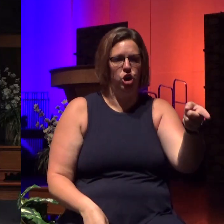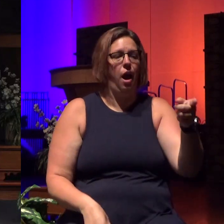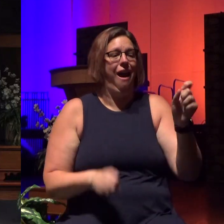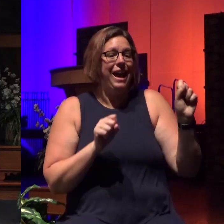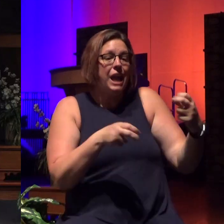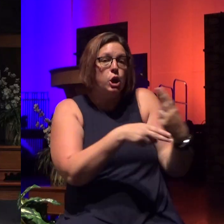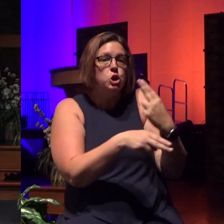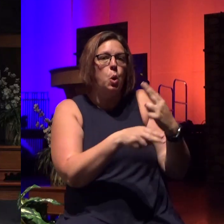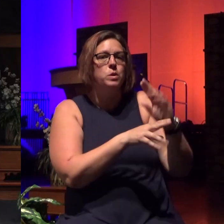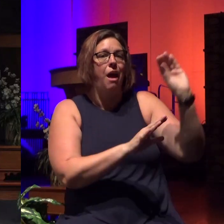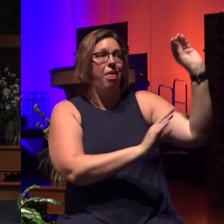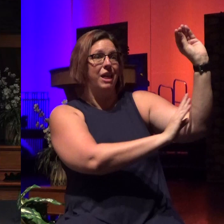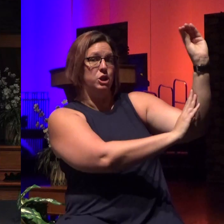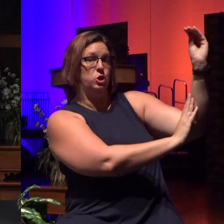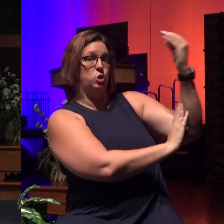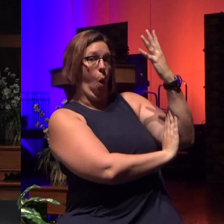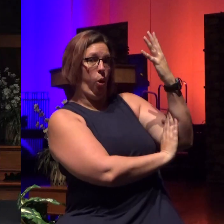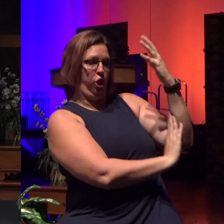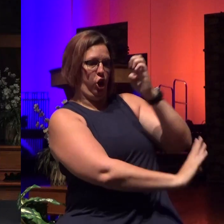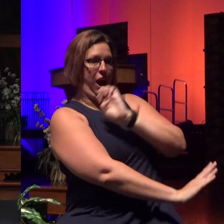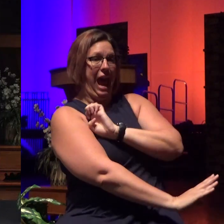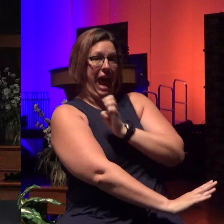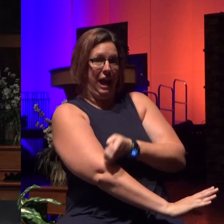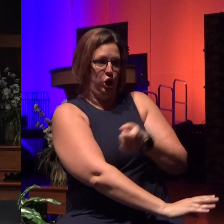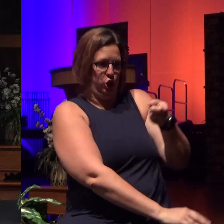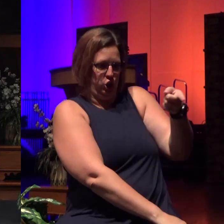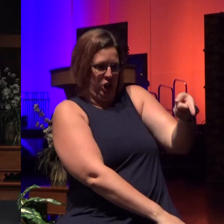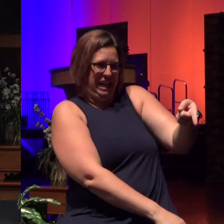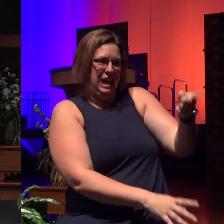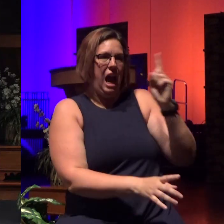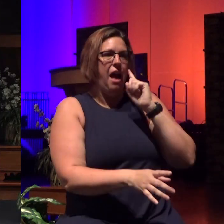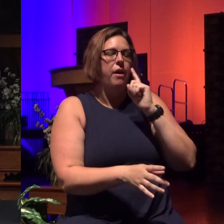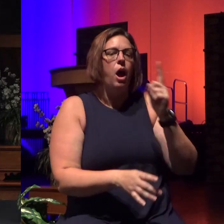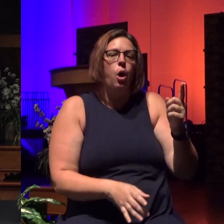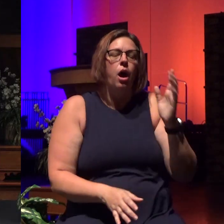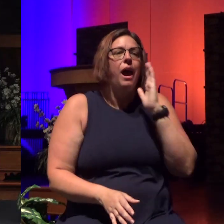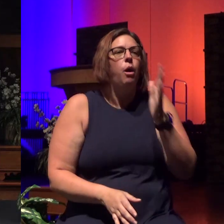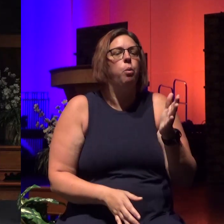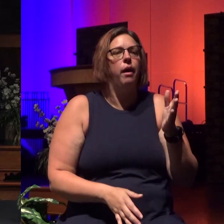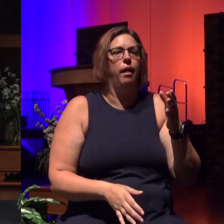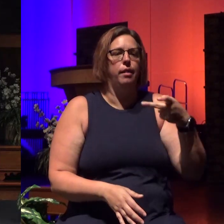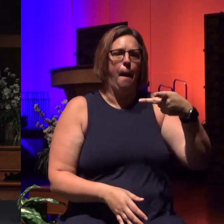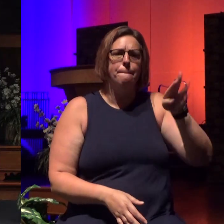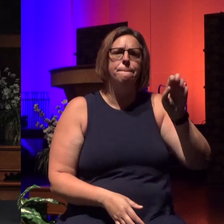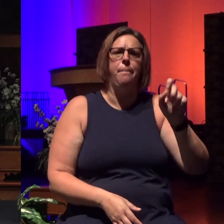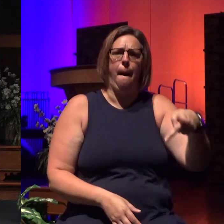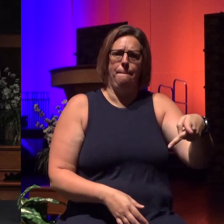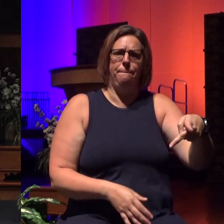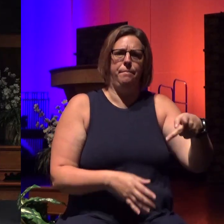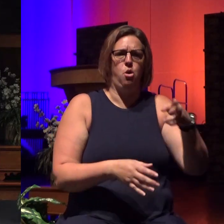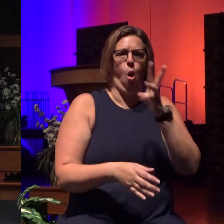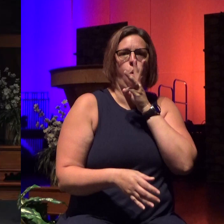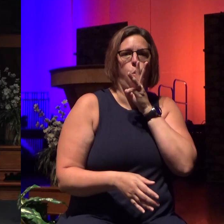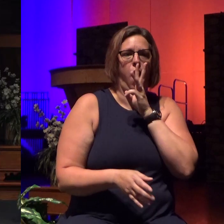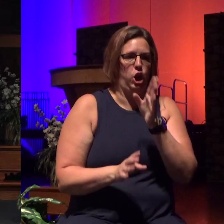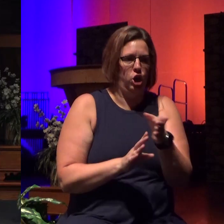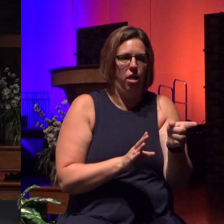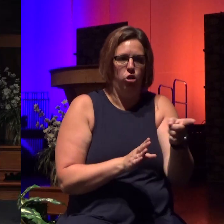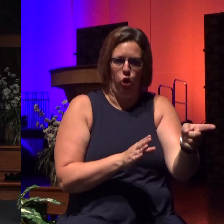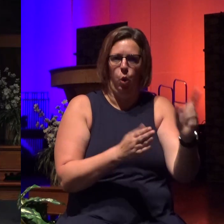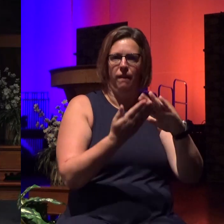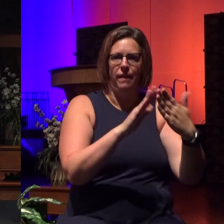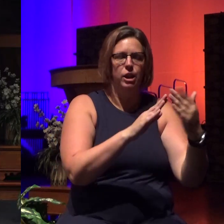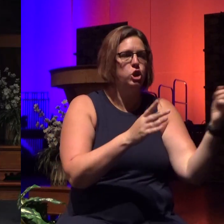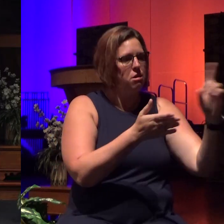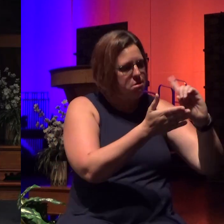use the solar energy to create a pump that would pump water into these villages. And he had all the drawings for it and had ideas and